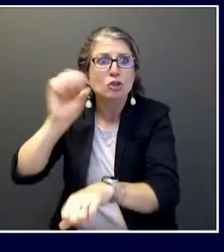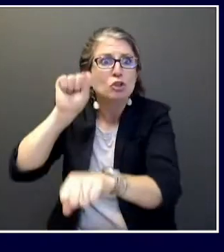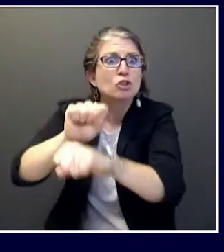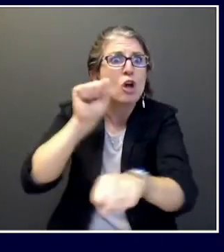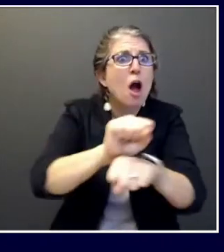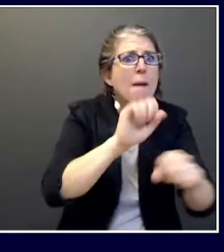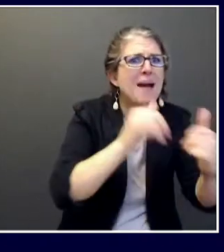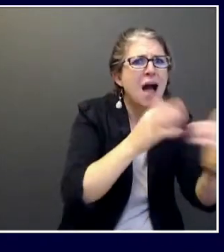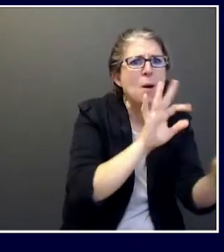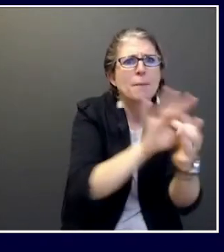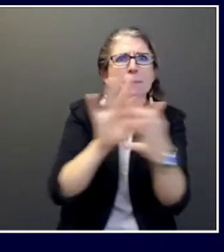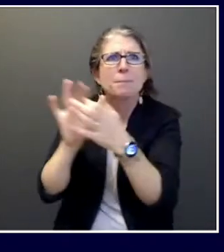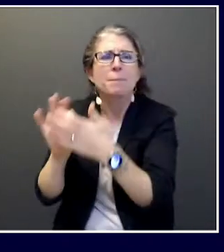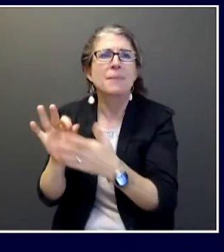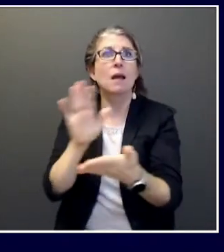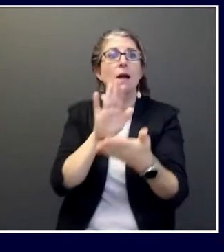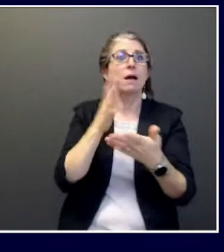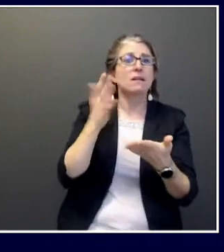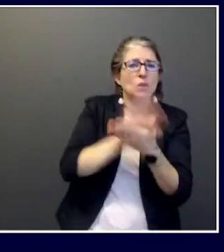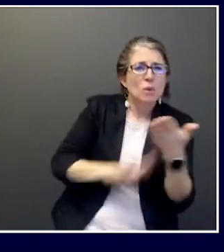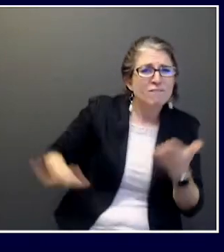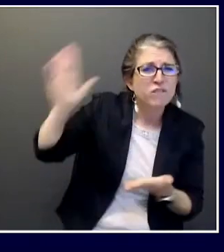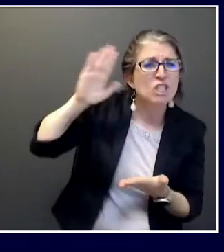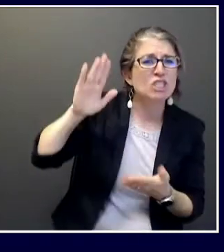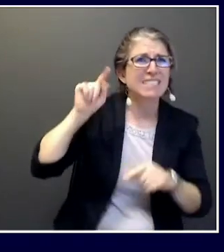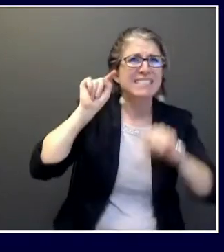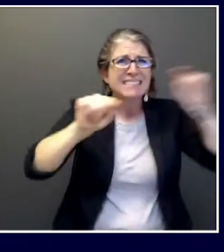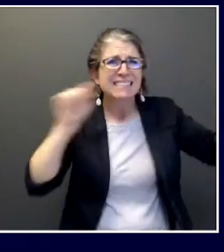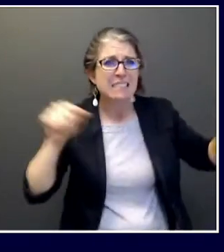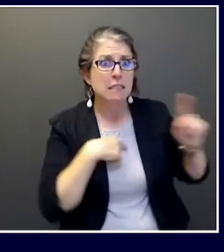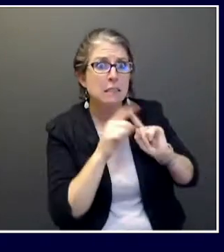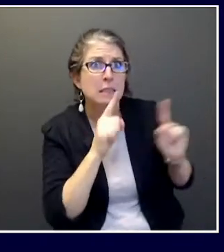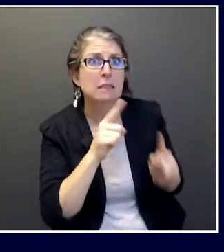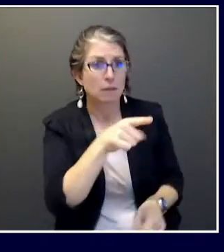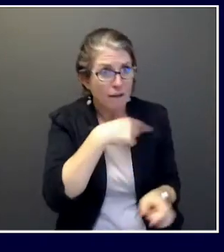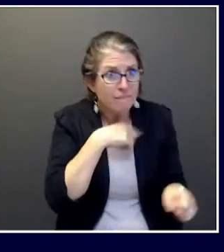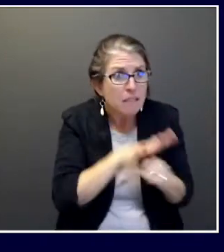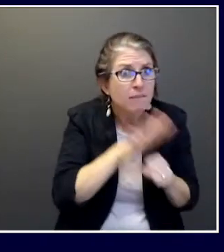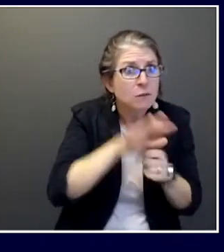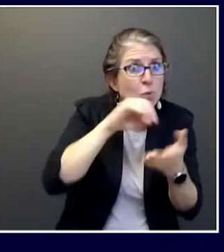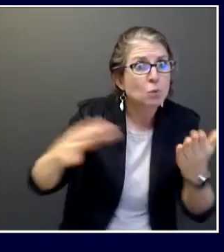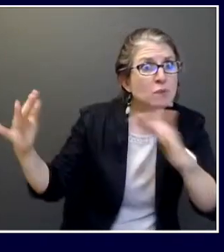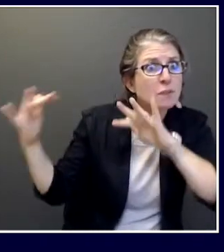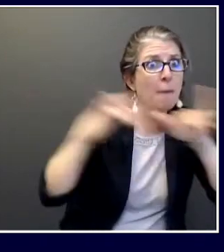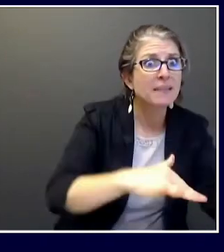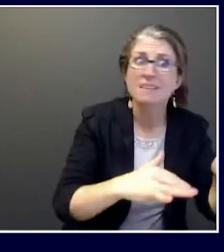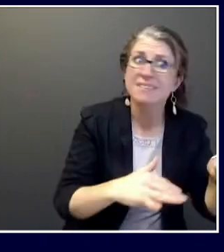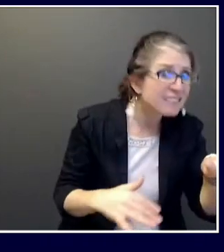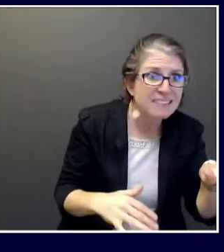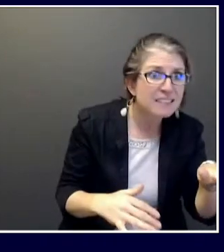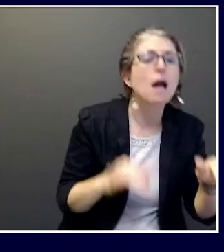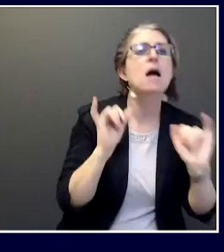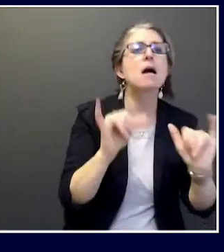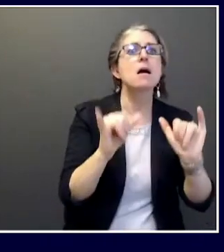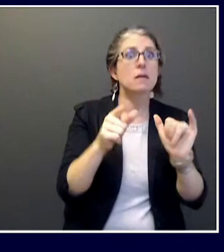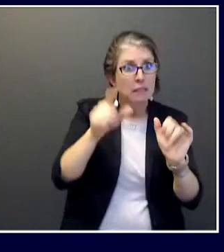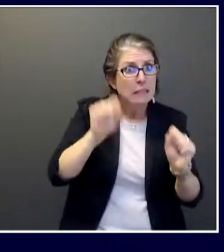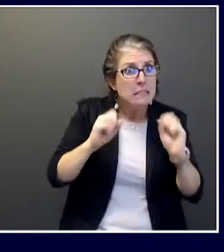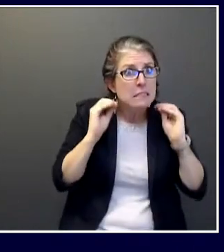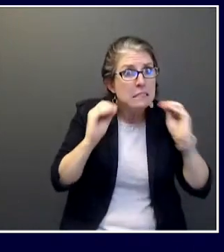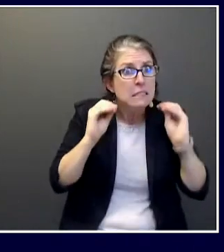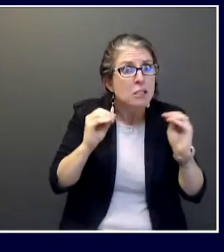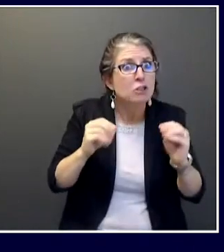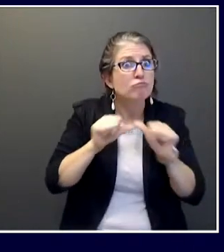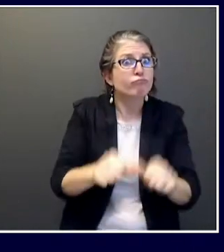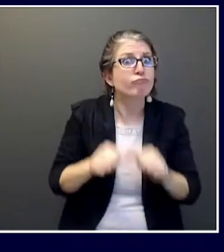students ready to go. And we also work with them on retention. How do we support, for example, those workers who need childcare? We